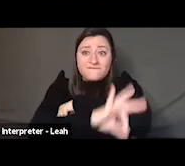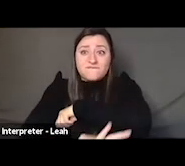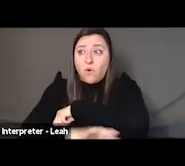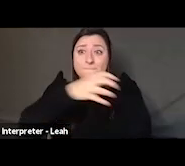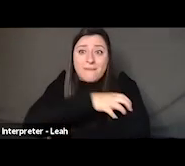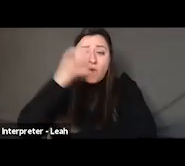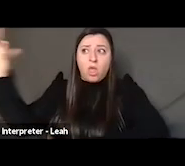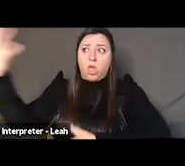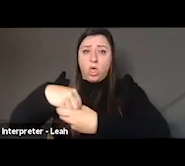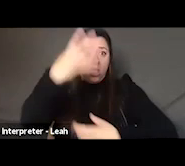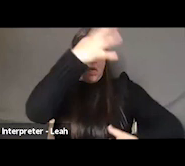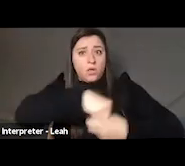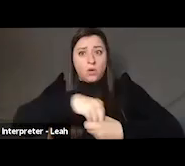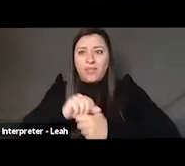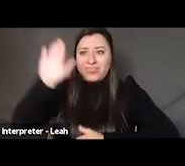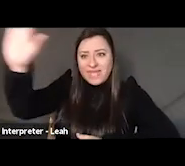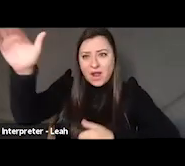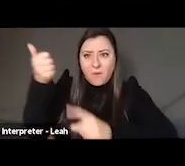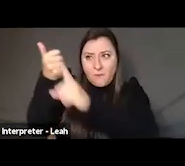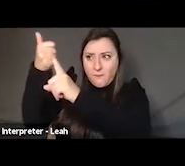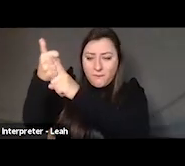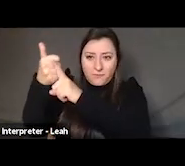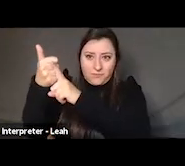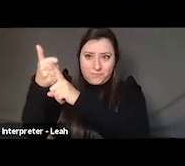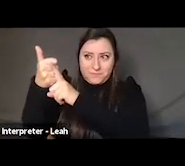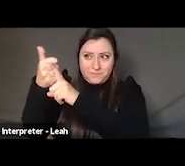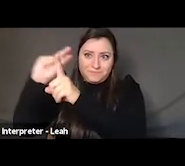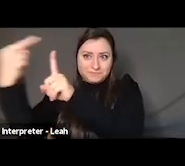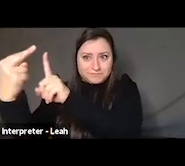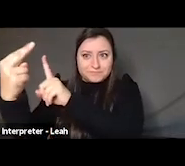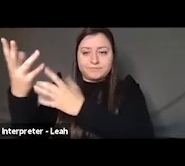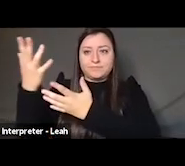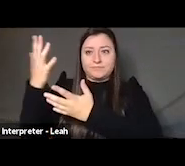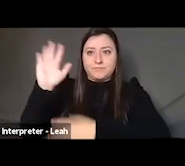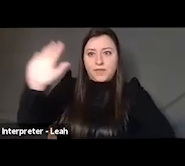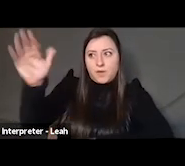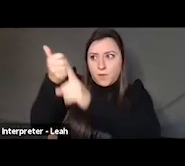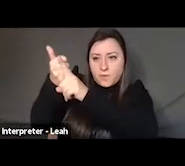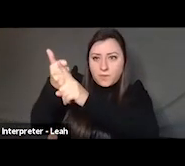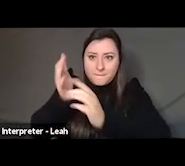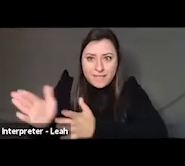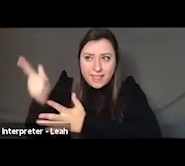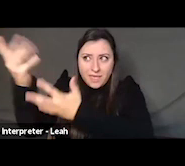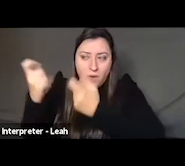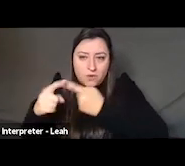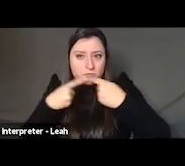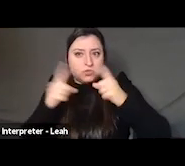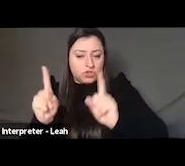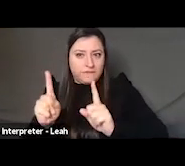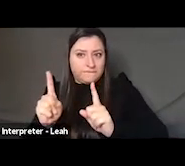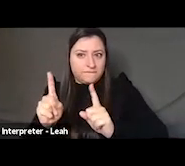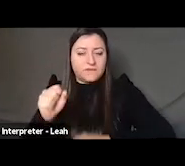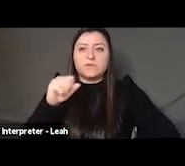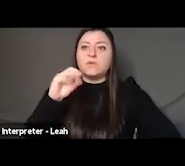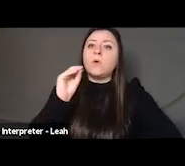own set of things that they want to achieve. And so we see that happening with the World